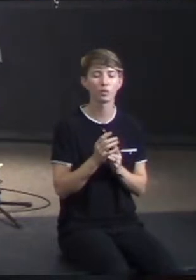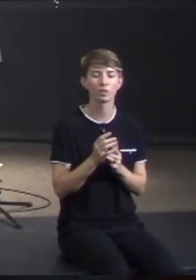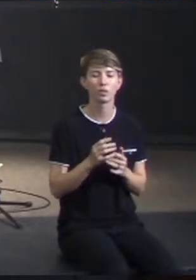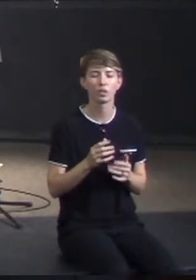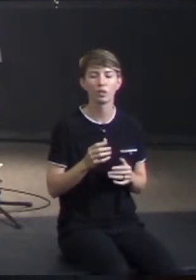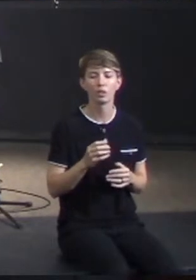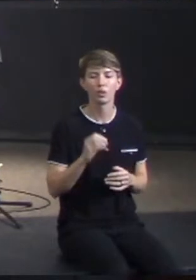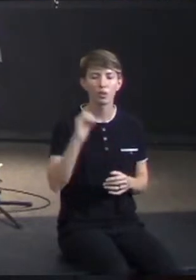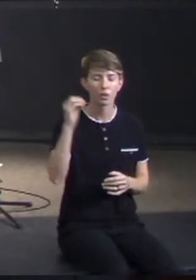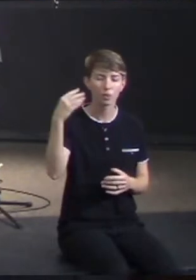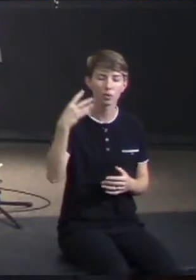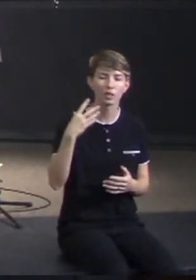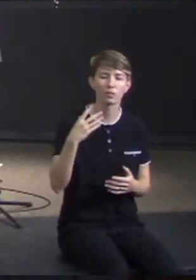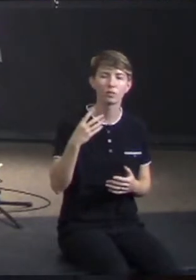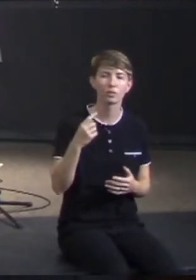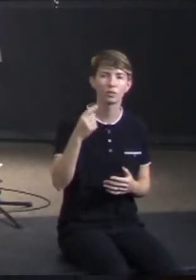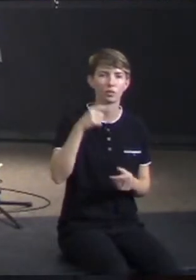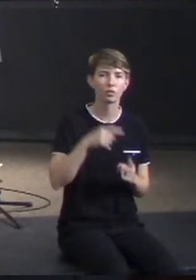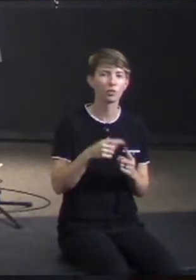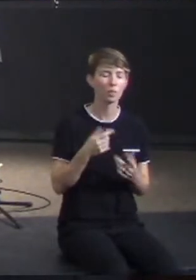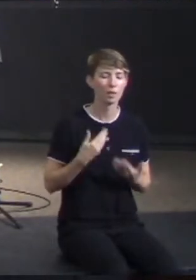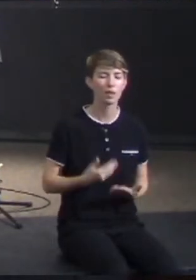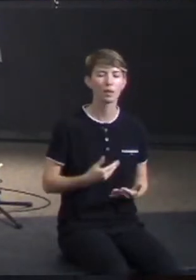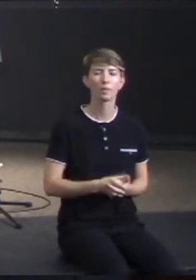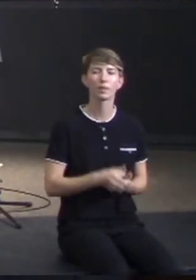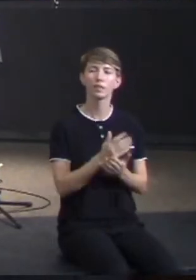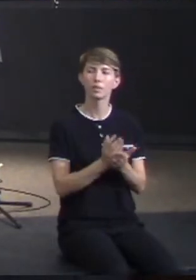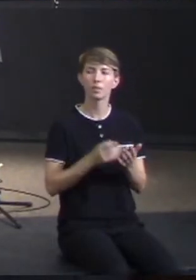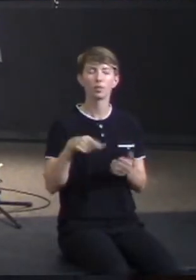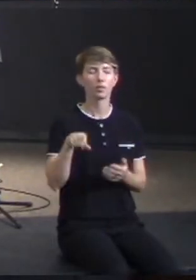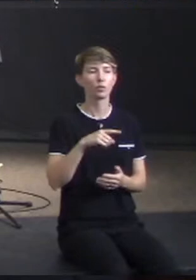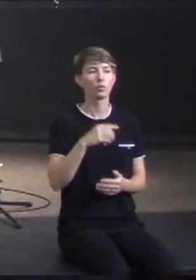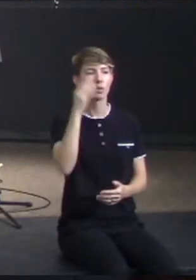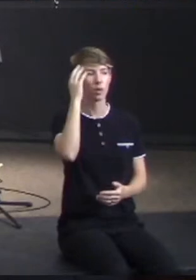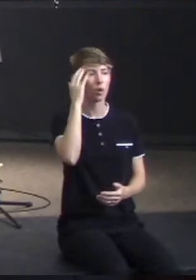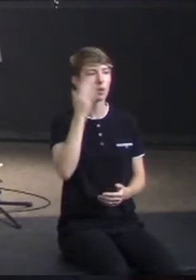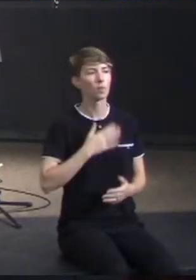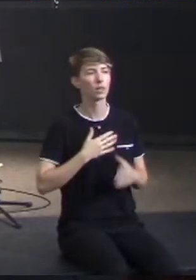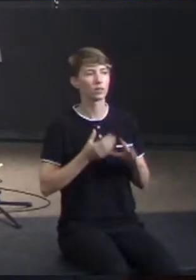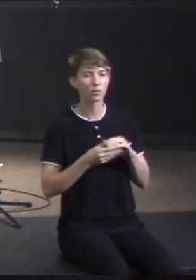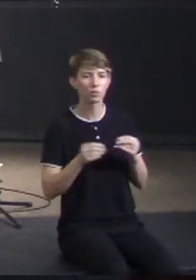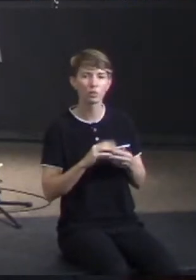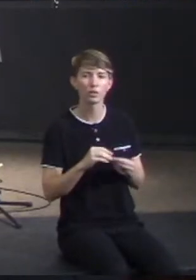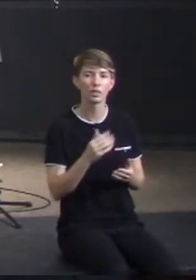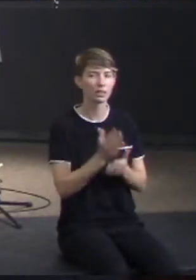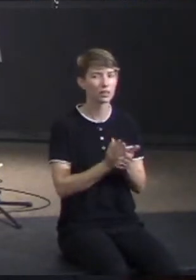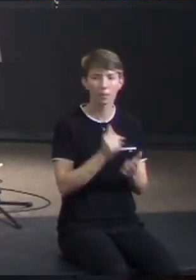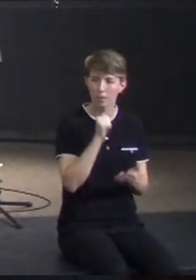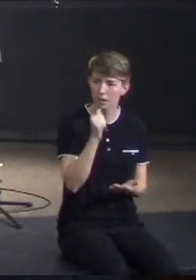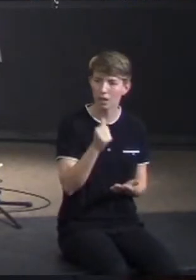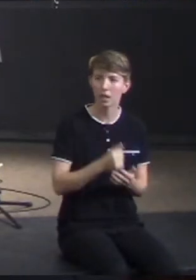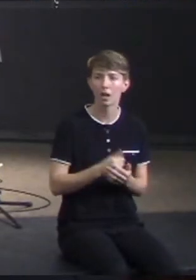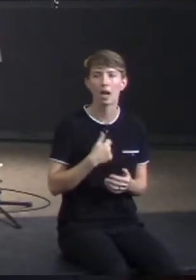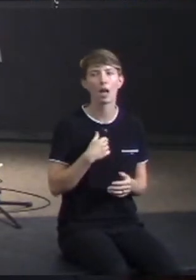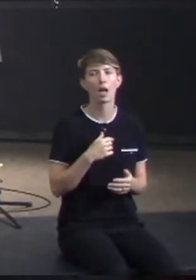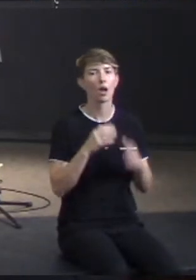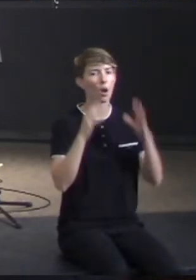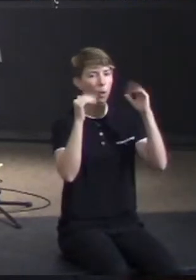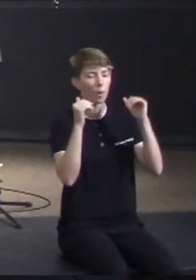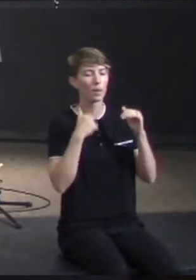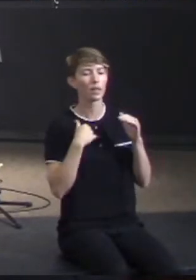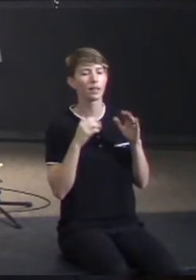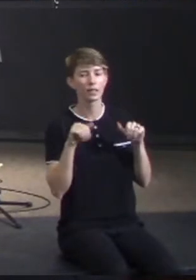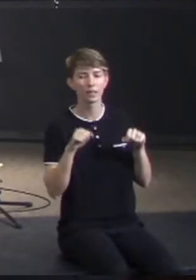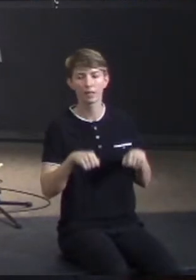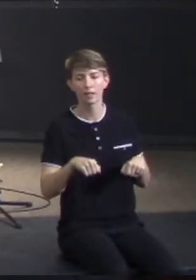Some of you know my story, some don't. I hope I get the opportunity to share that with you guys one day. But just